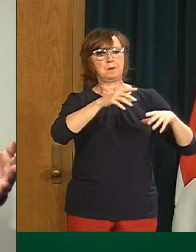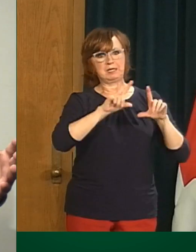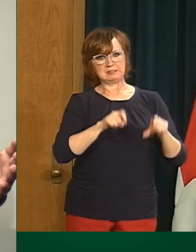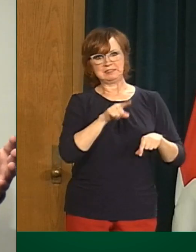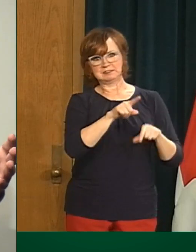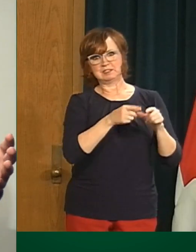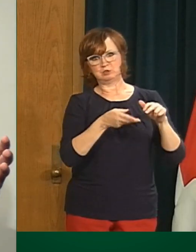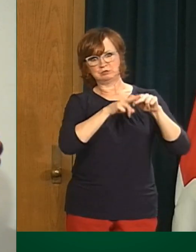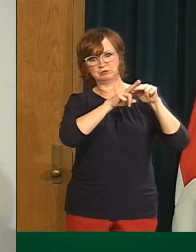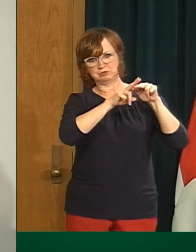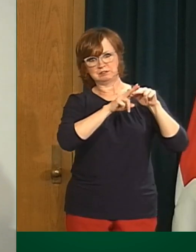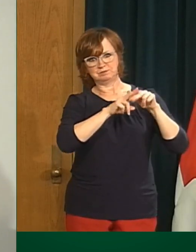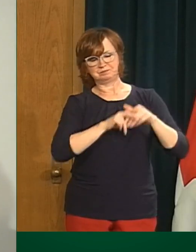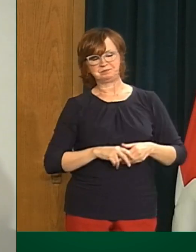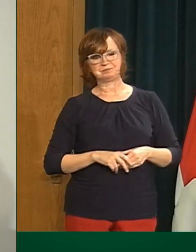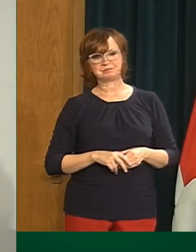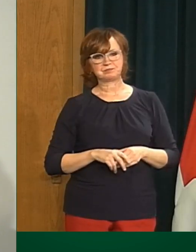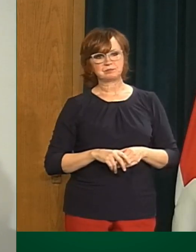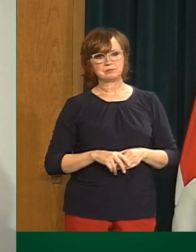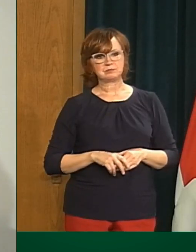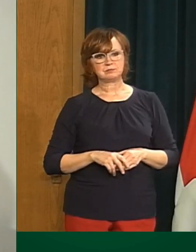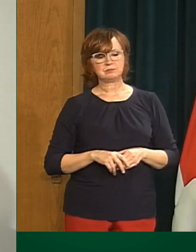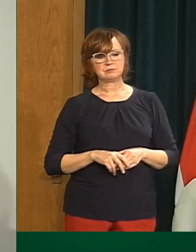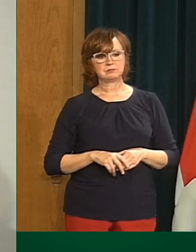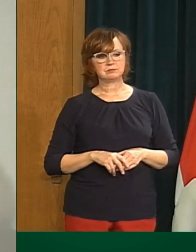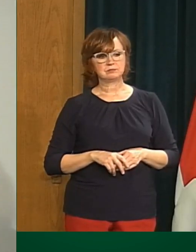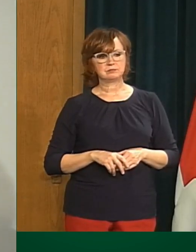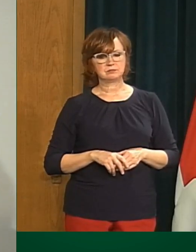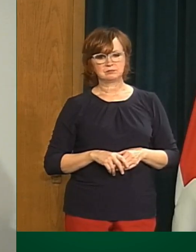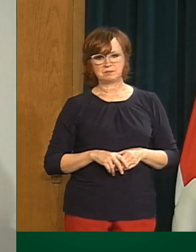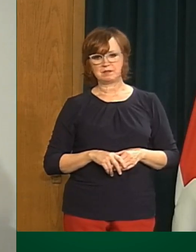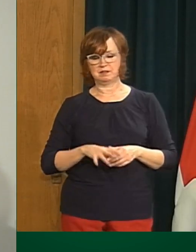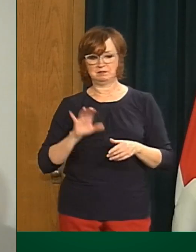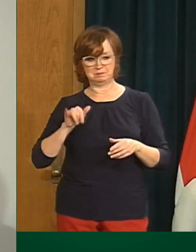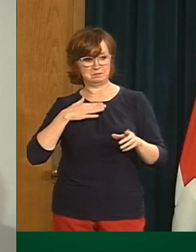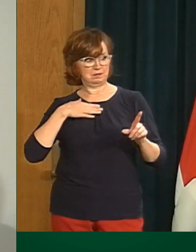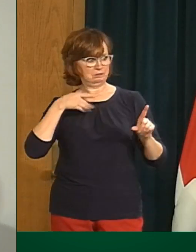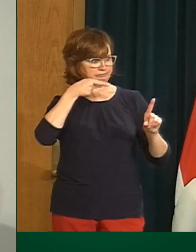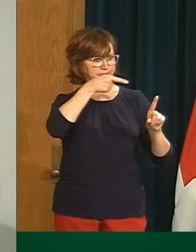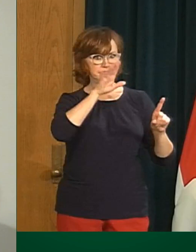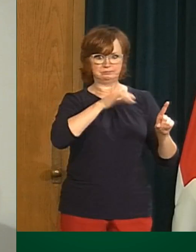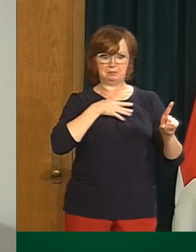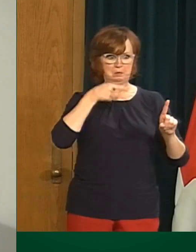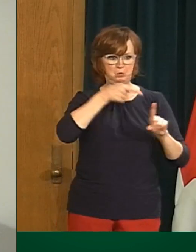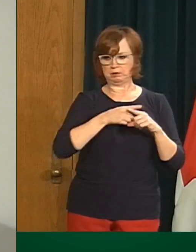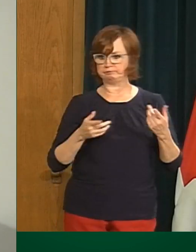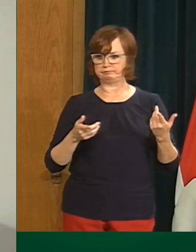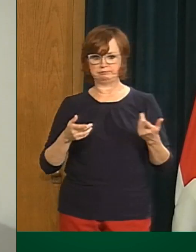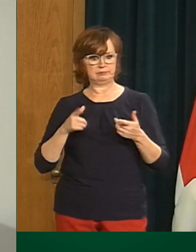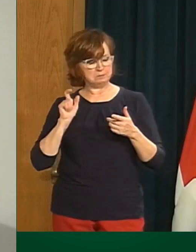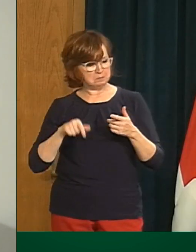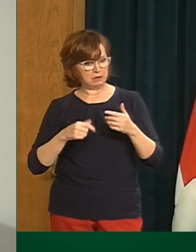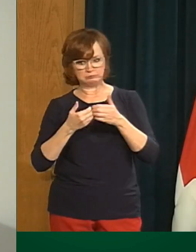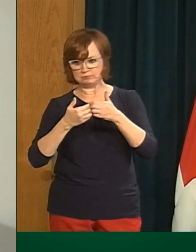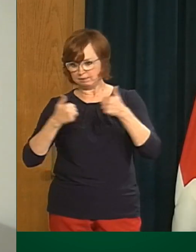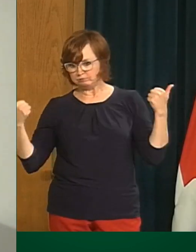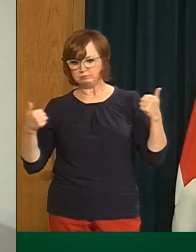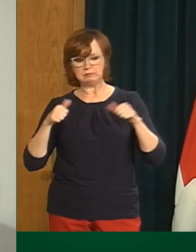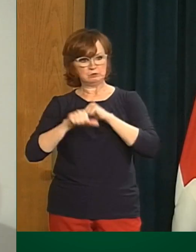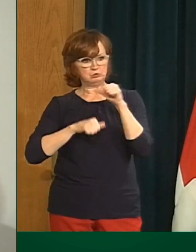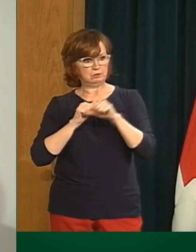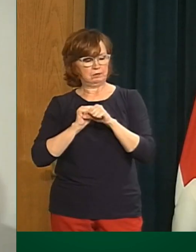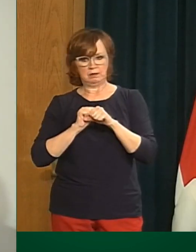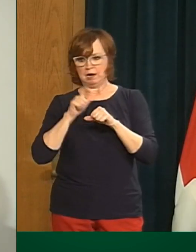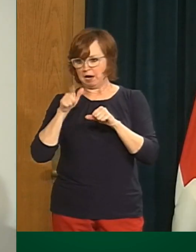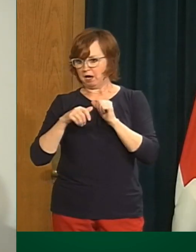as part of the reopening plan, we still have to observe physical distancing, because then even if you are asymptomatic or mildly symptomatic,